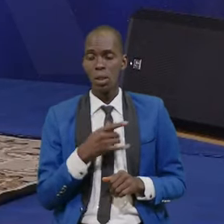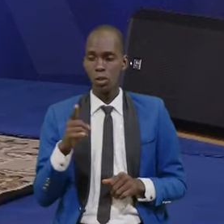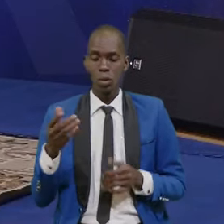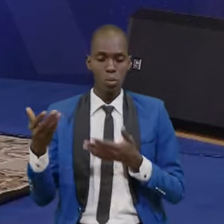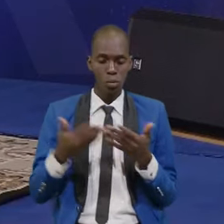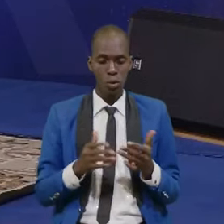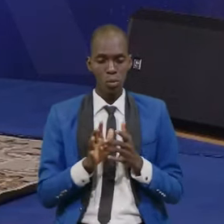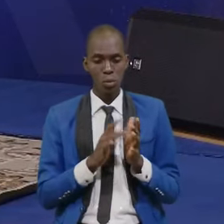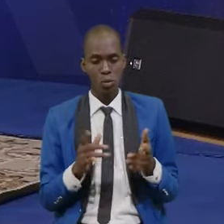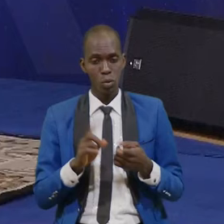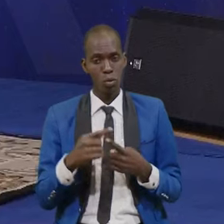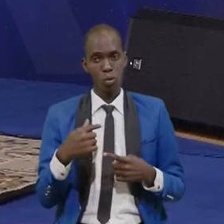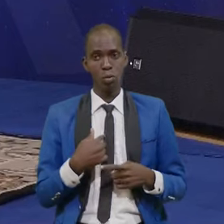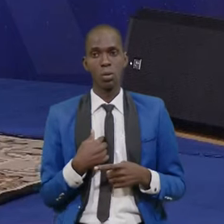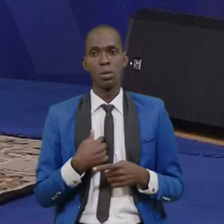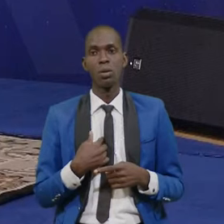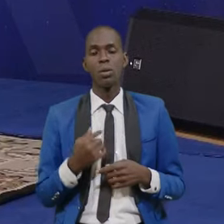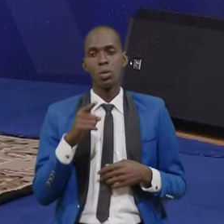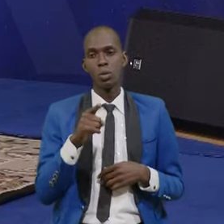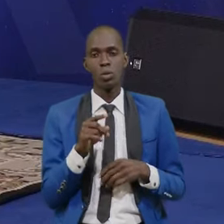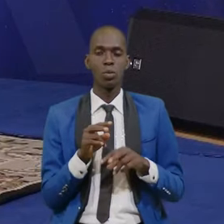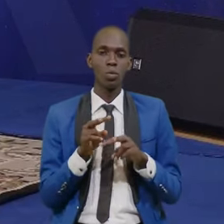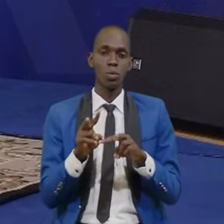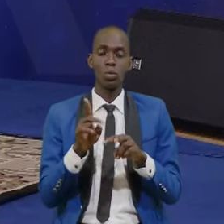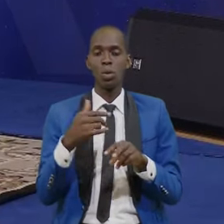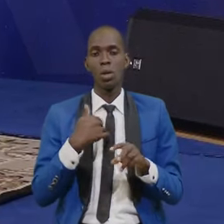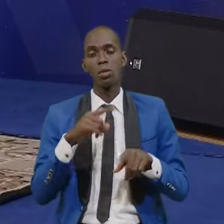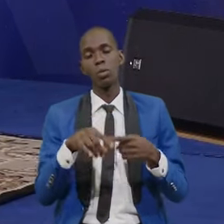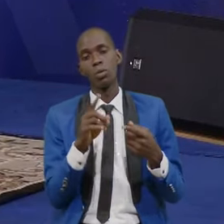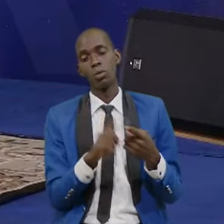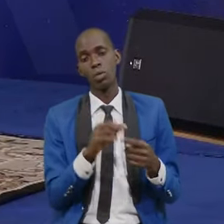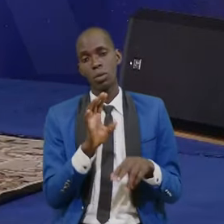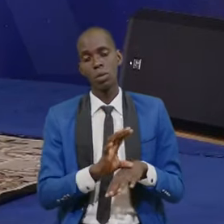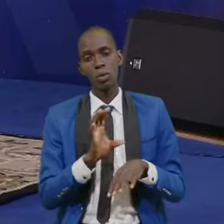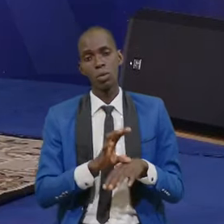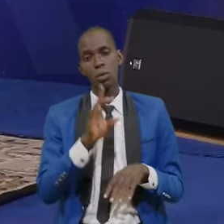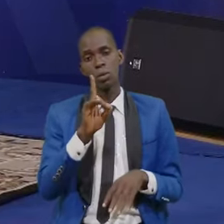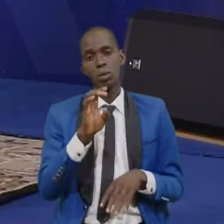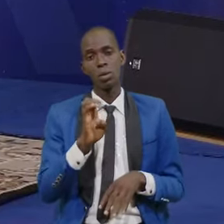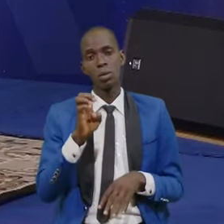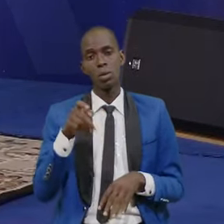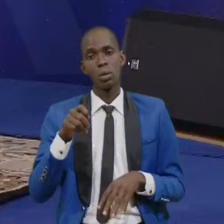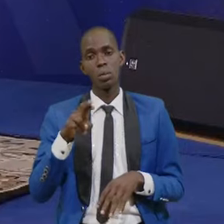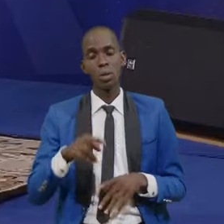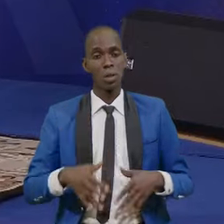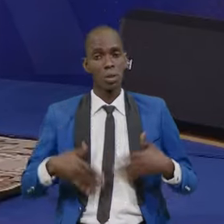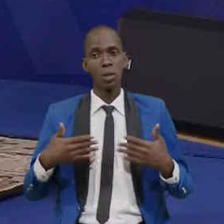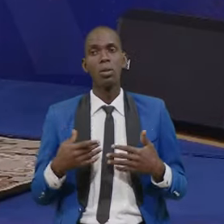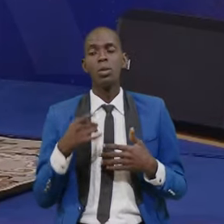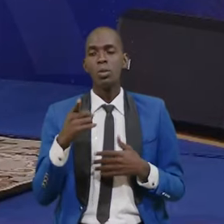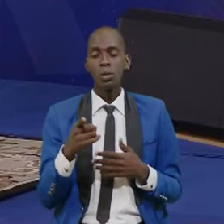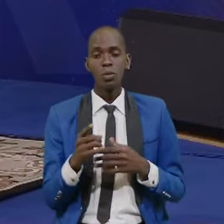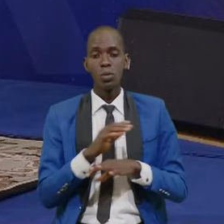Bible to me, you look like you've gone to deeper life. Bible, Bible. If you don't do what I tell you to do, and